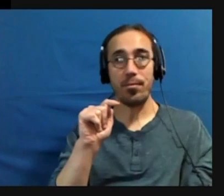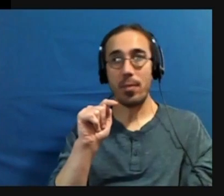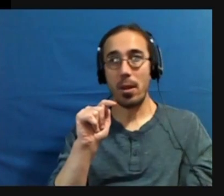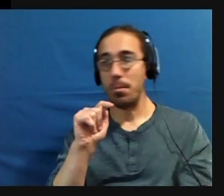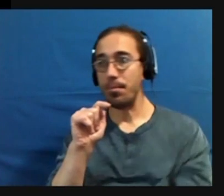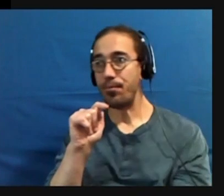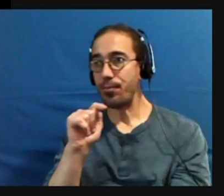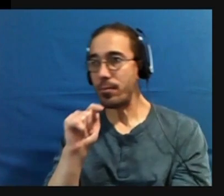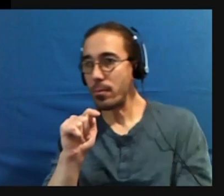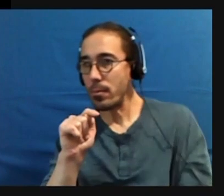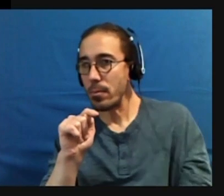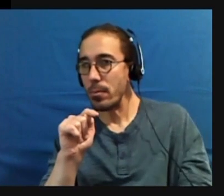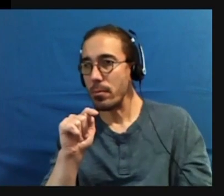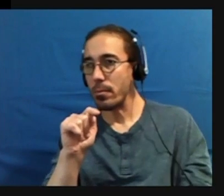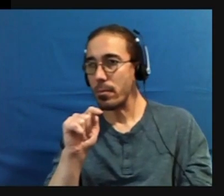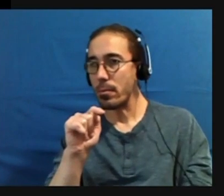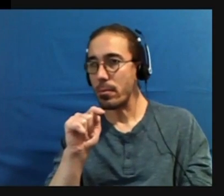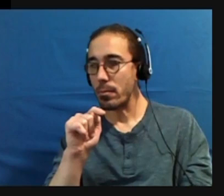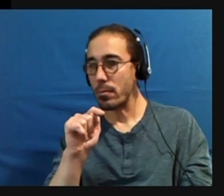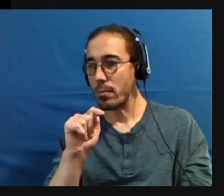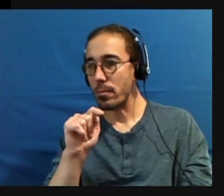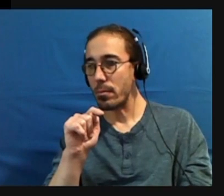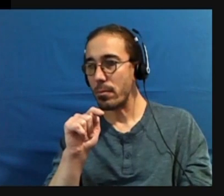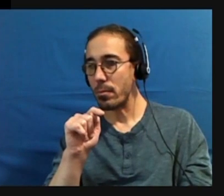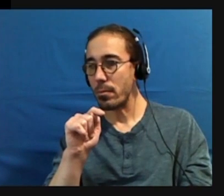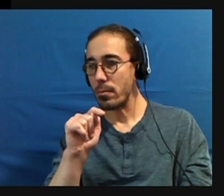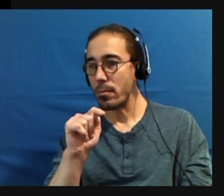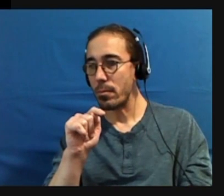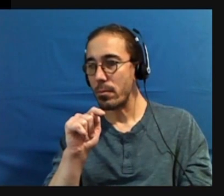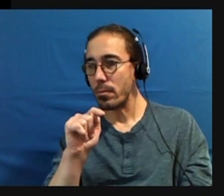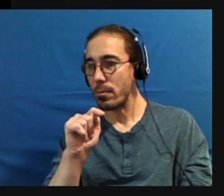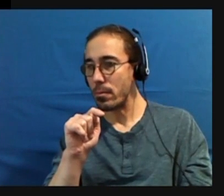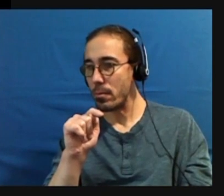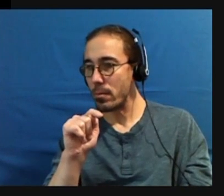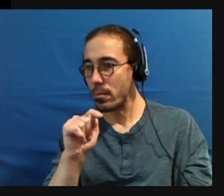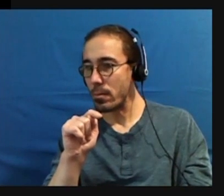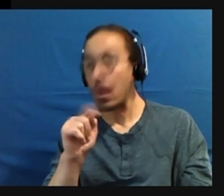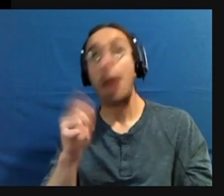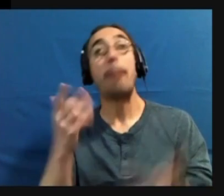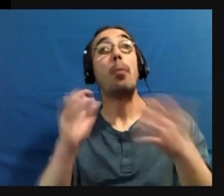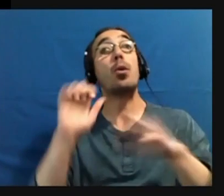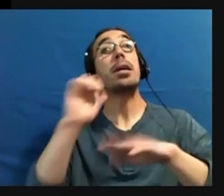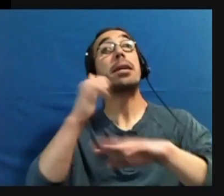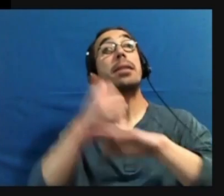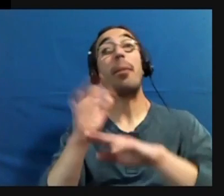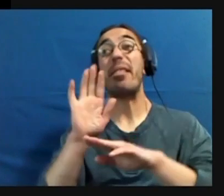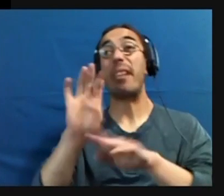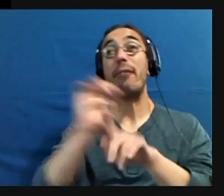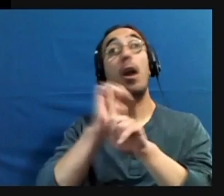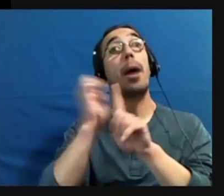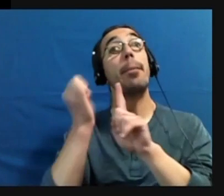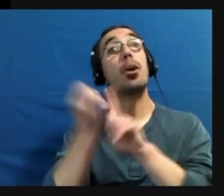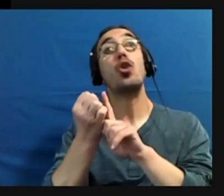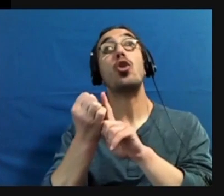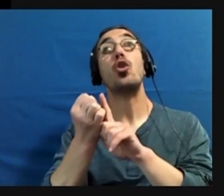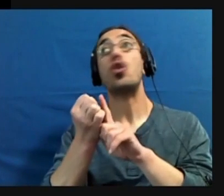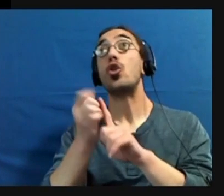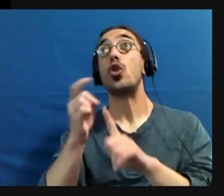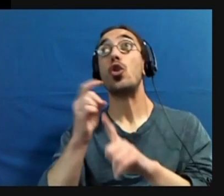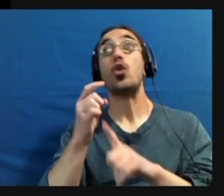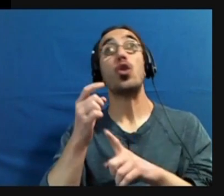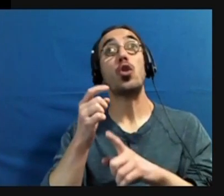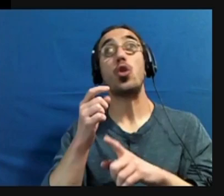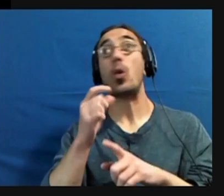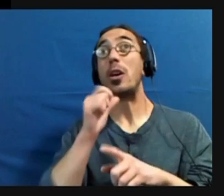or that he is grabbing that treat, maybe we do set up the environment so that he doesn't have as quick of access to